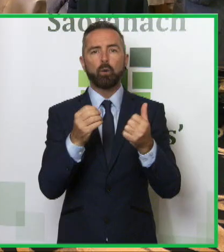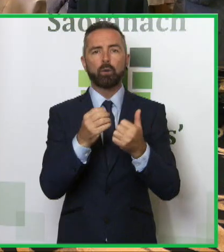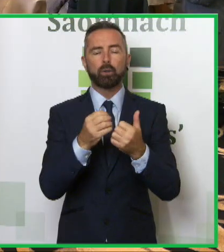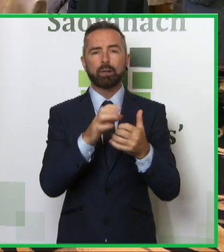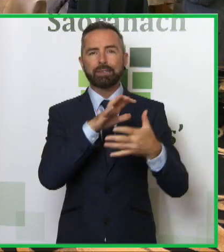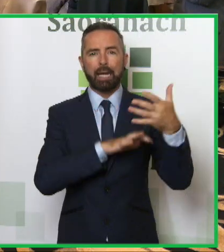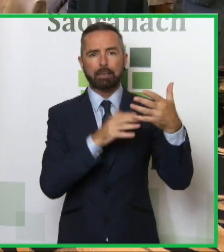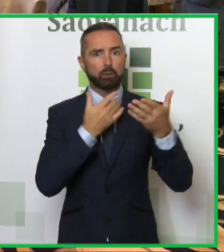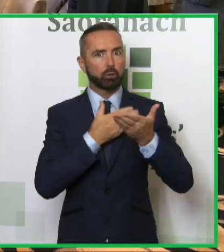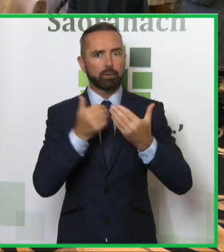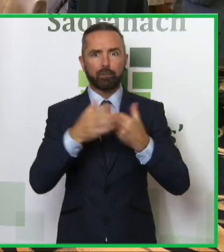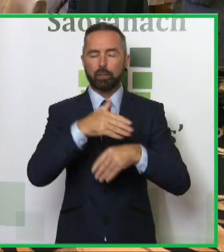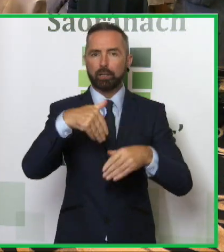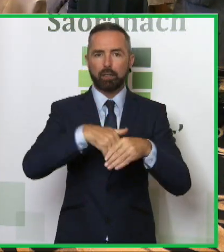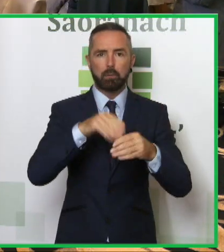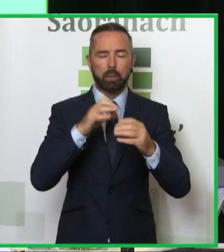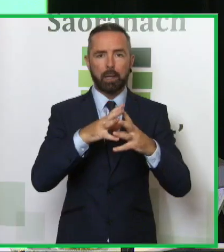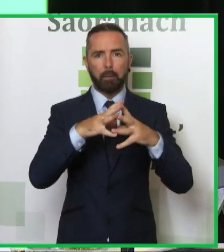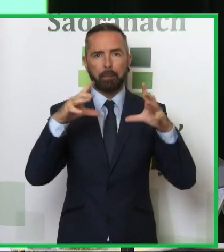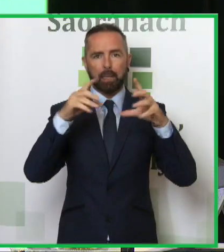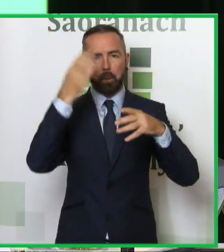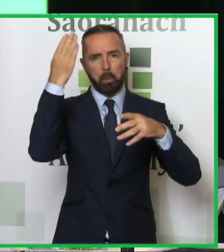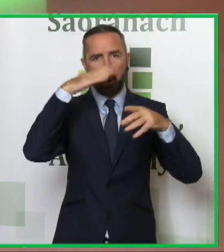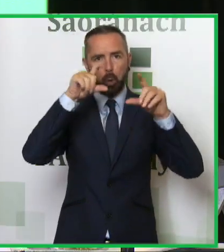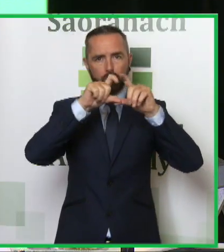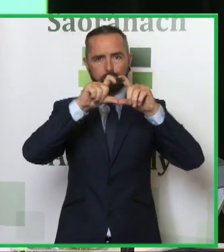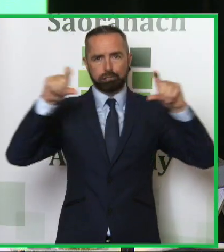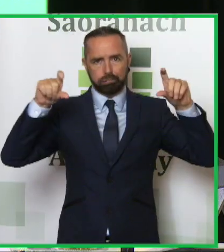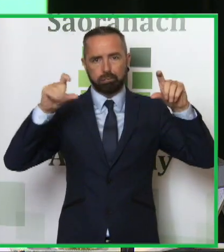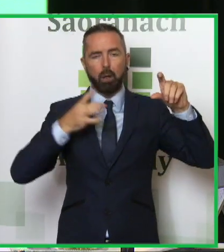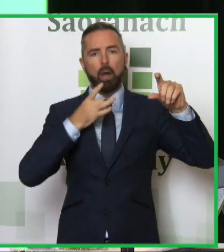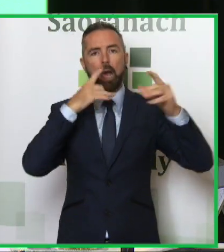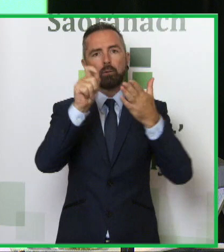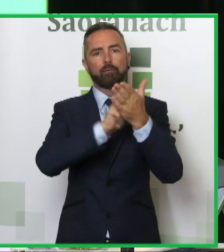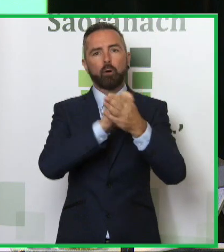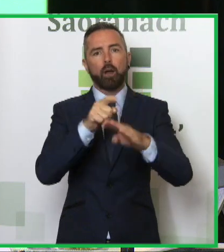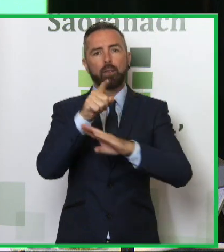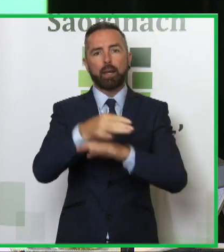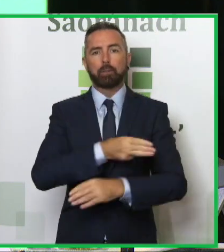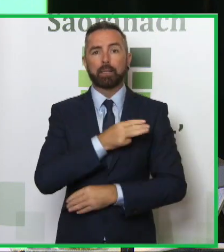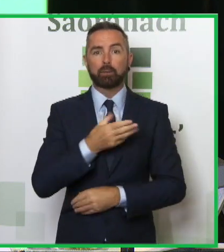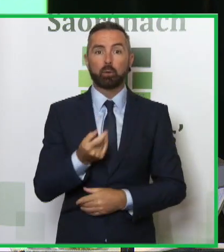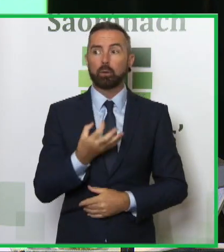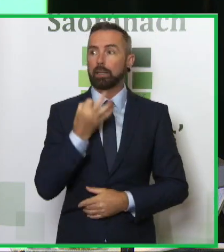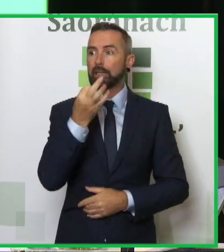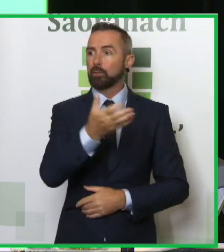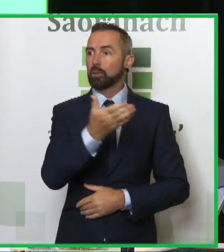different stages, but the big, bold statement is what we will be asking you to ballot on or otherwise. So can I give you